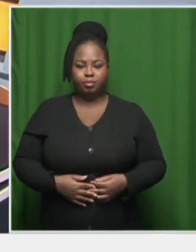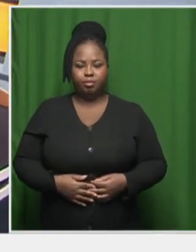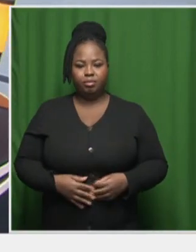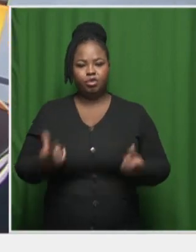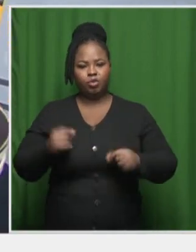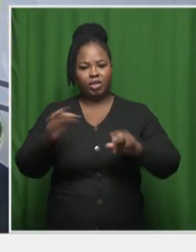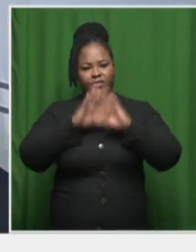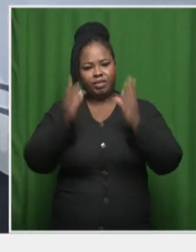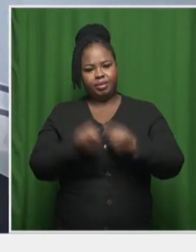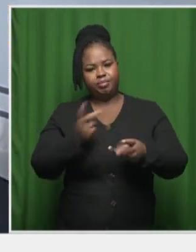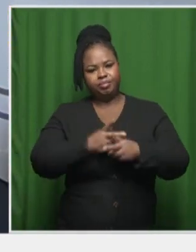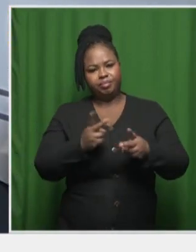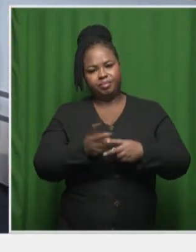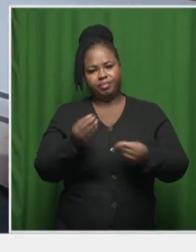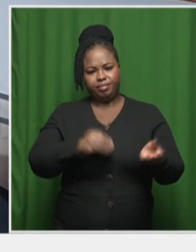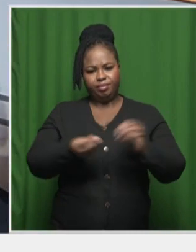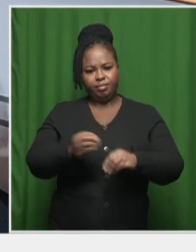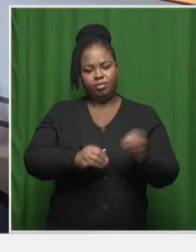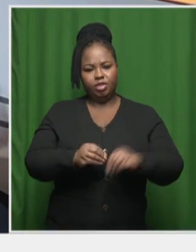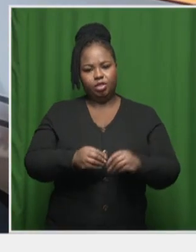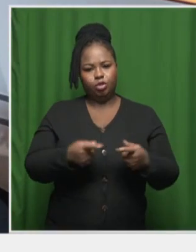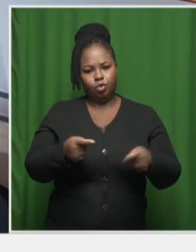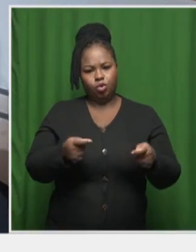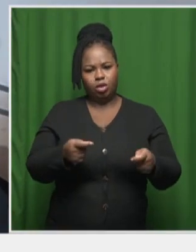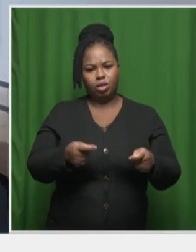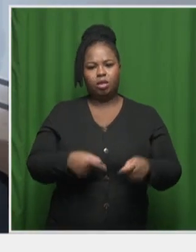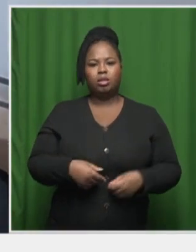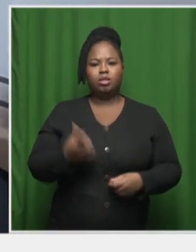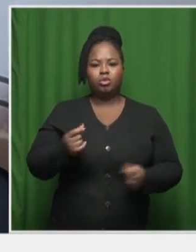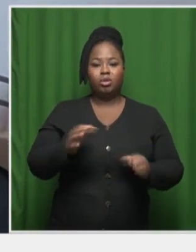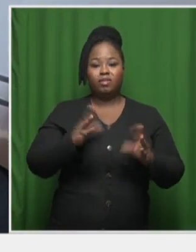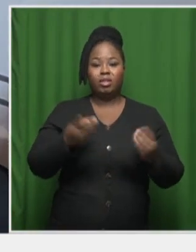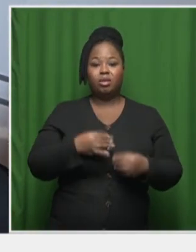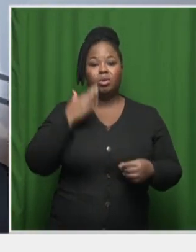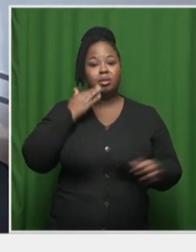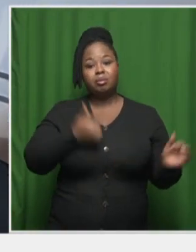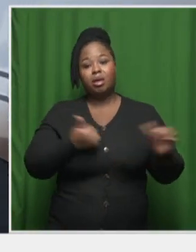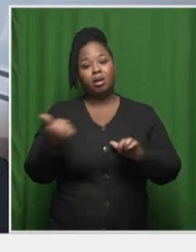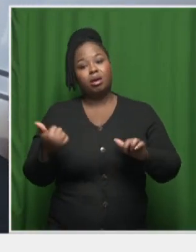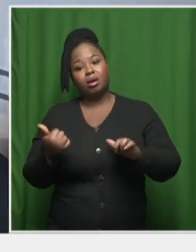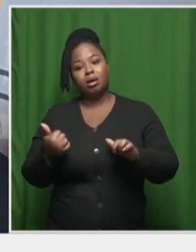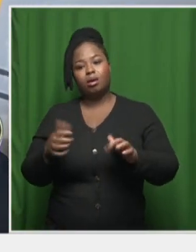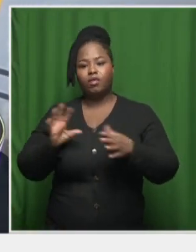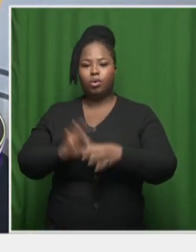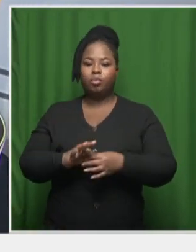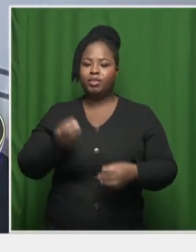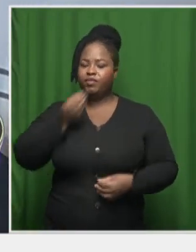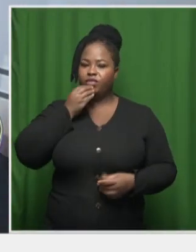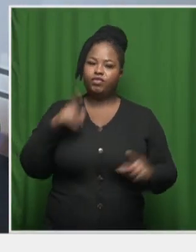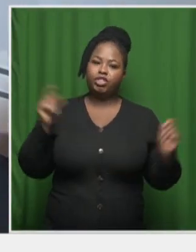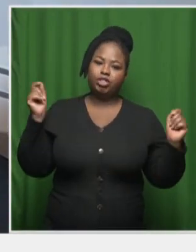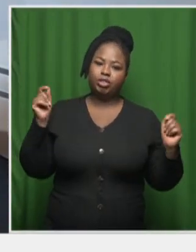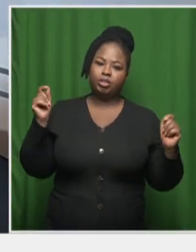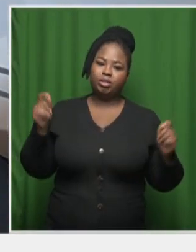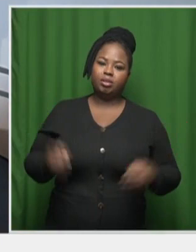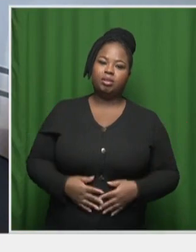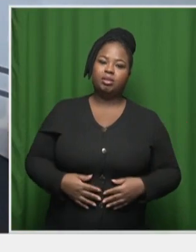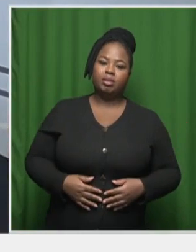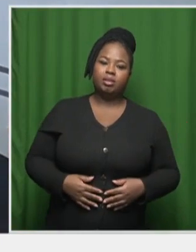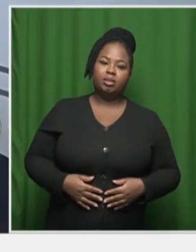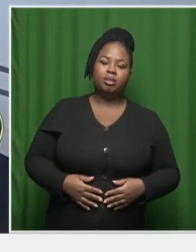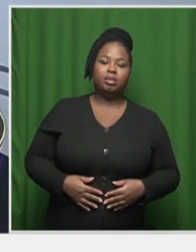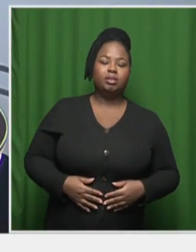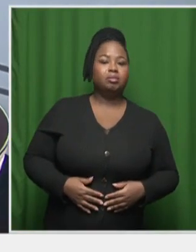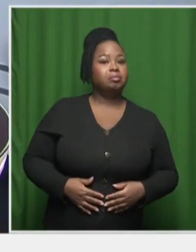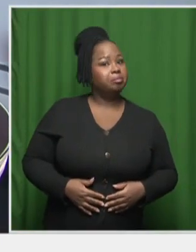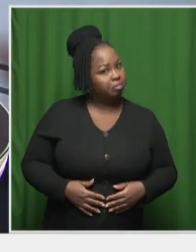do all your prep, get all the meat in the slow cooker or the pressure cooker. By the time you get home after work, the meal is done. It's falling off the bone. Off the